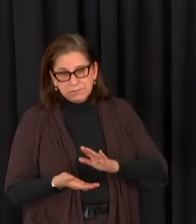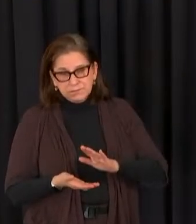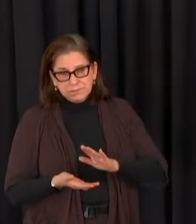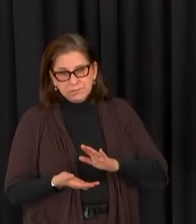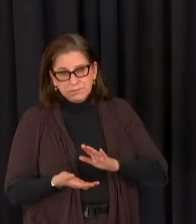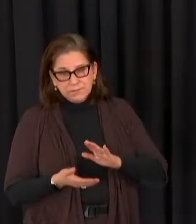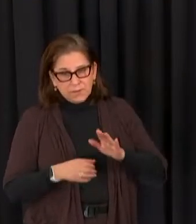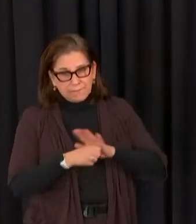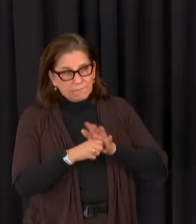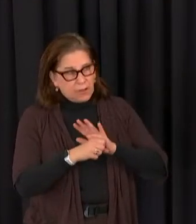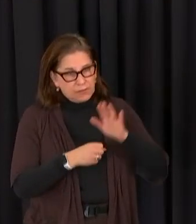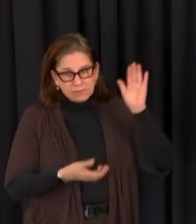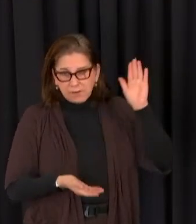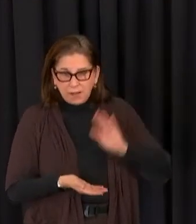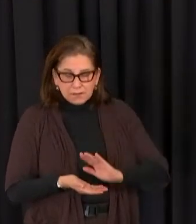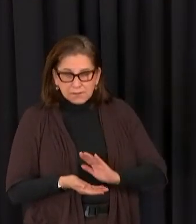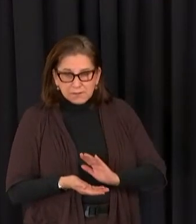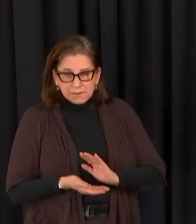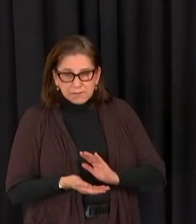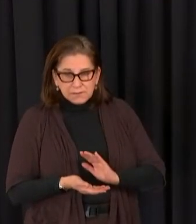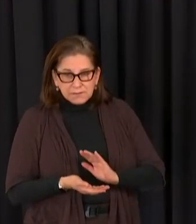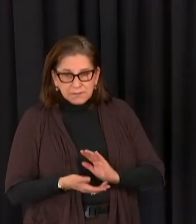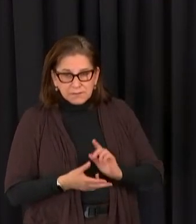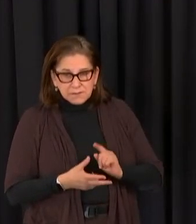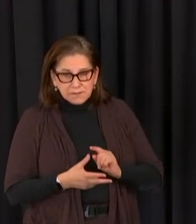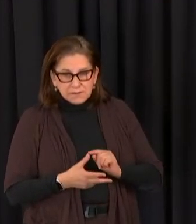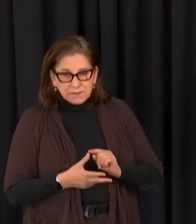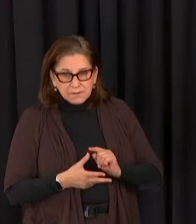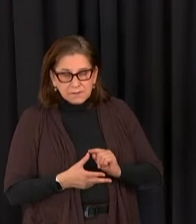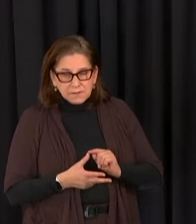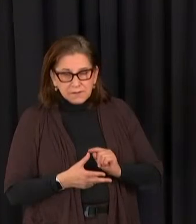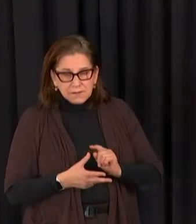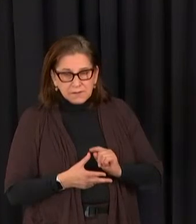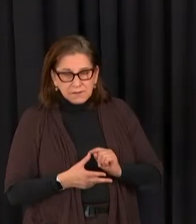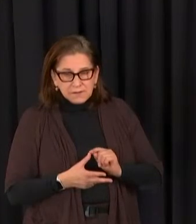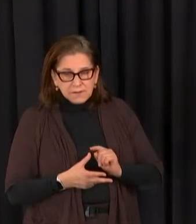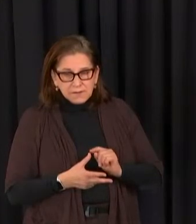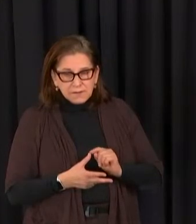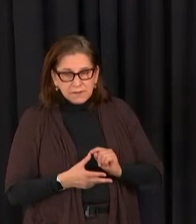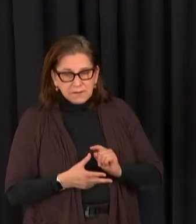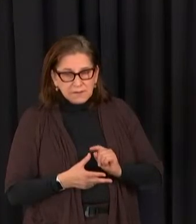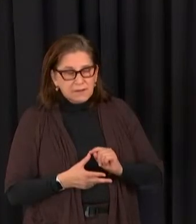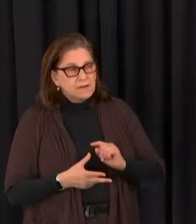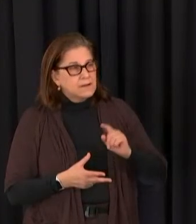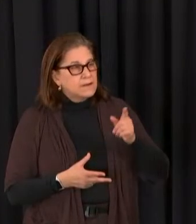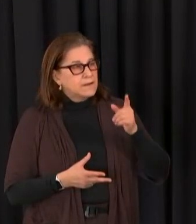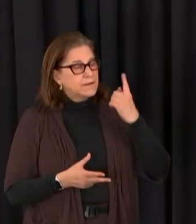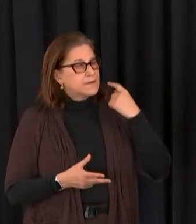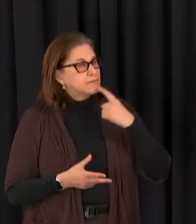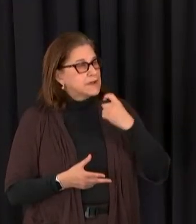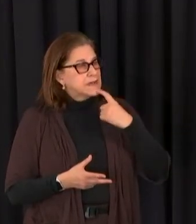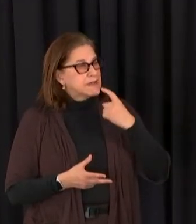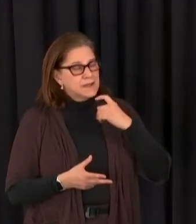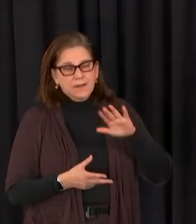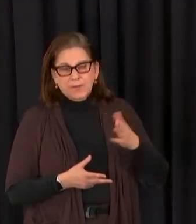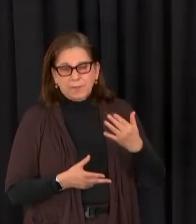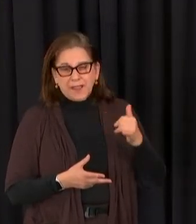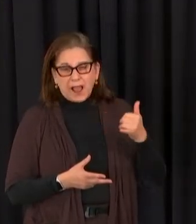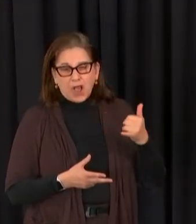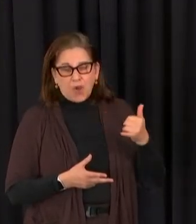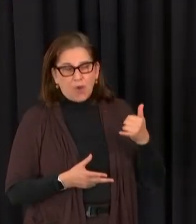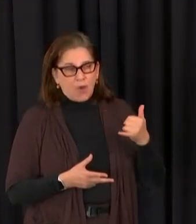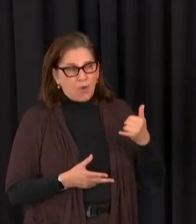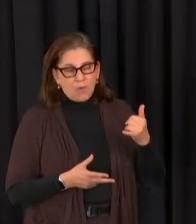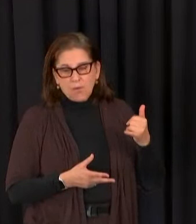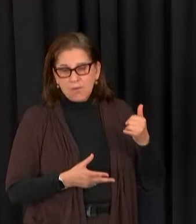still in red. But once daily case rate turns yellow, how long before you see, are we still looking at 2 weeks? How long do you